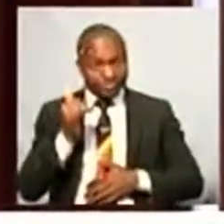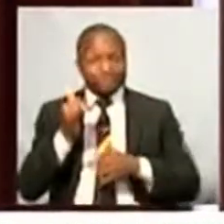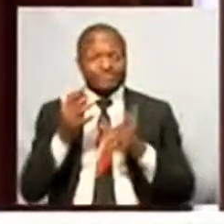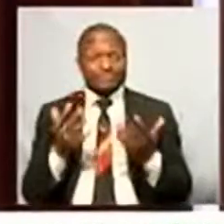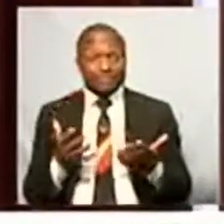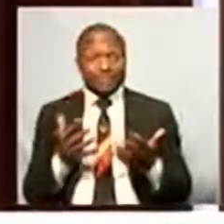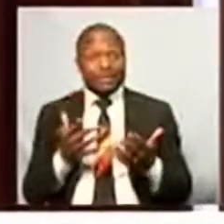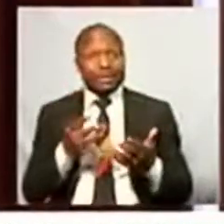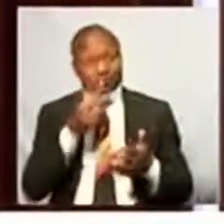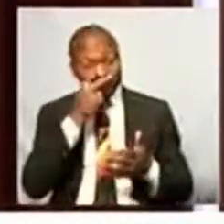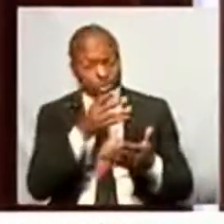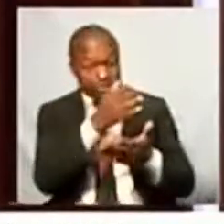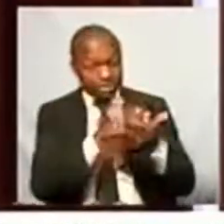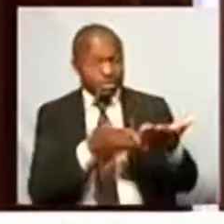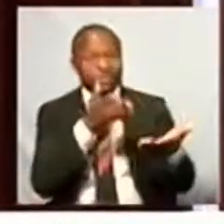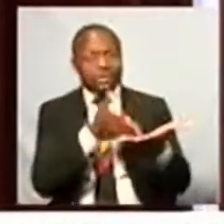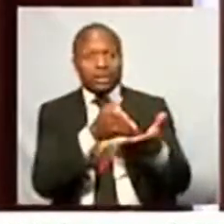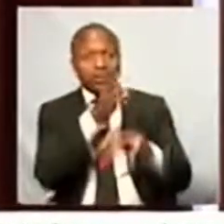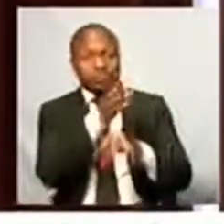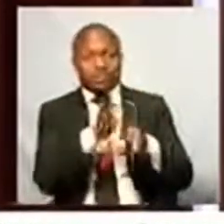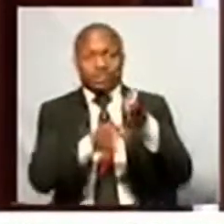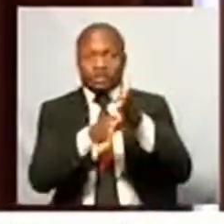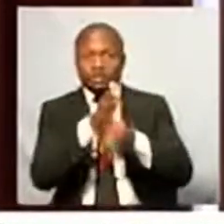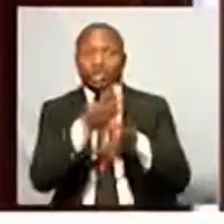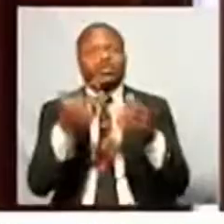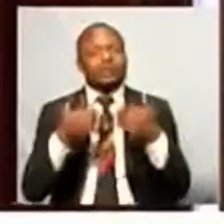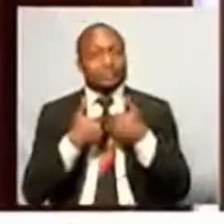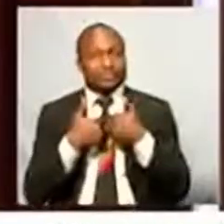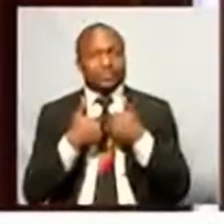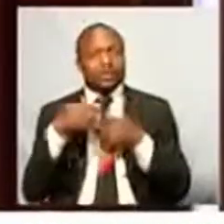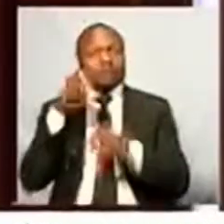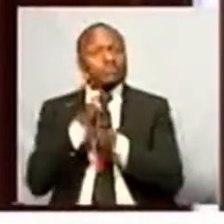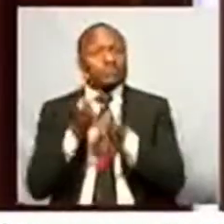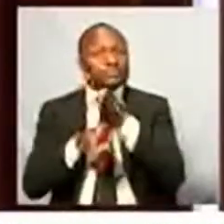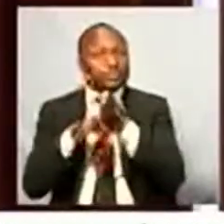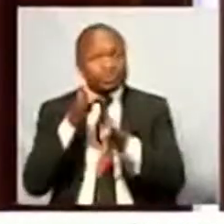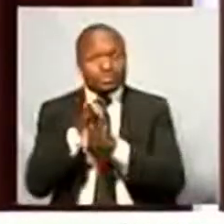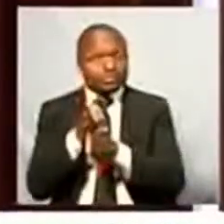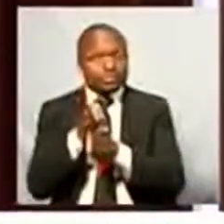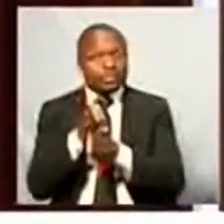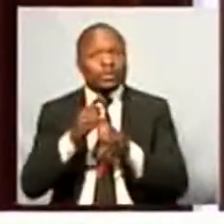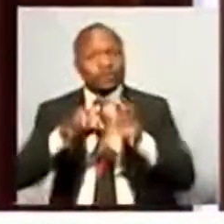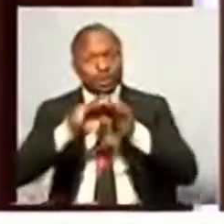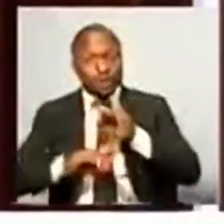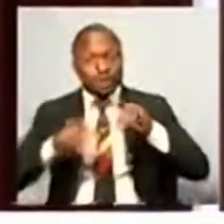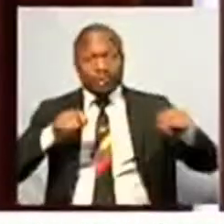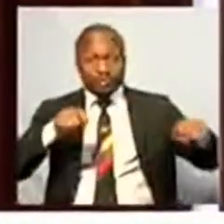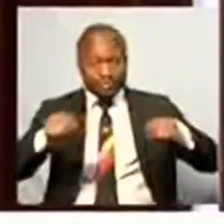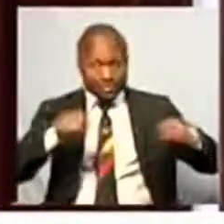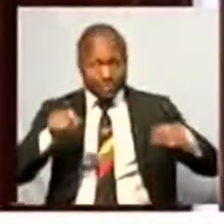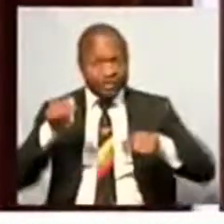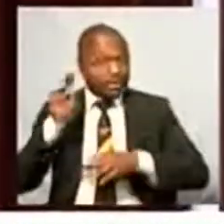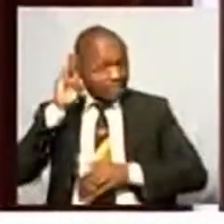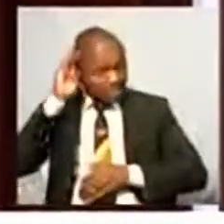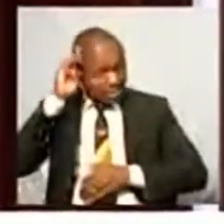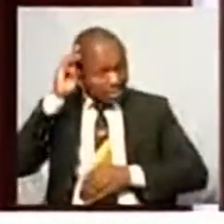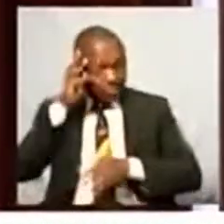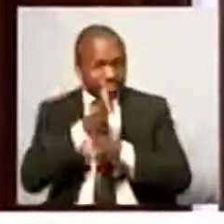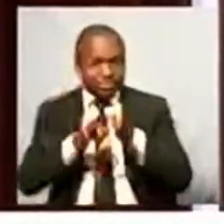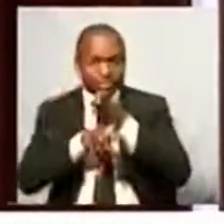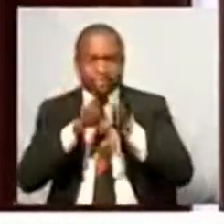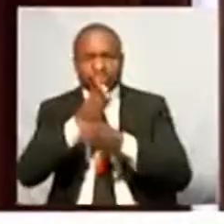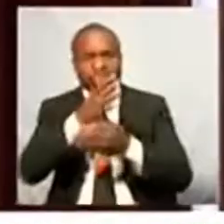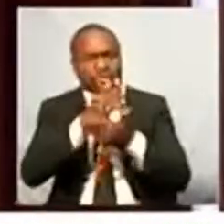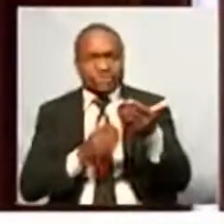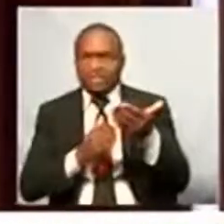if you look at some of this infrastructure that we have constructed under the supervision of the Ministry of Infrastructure, some of them, they